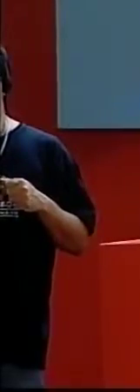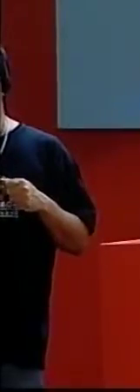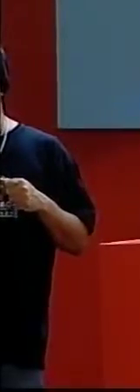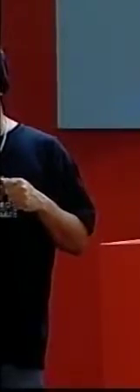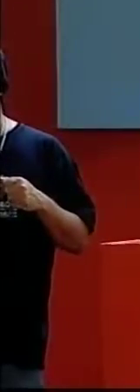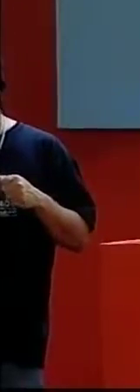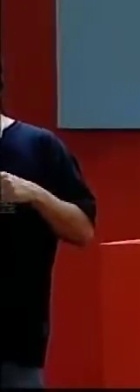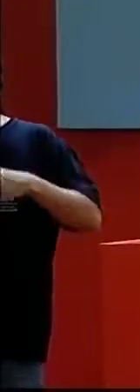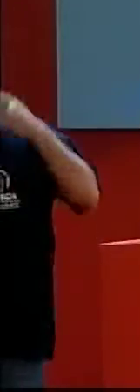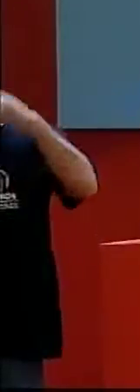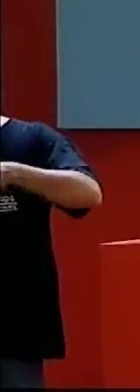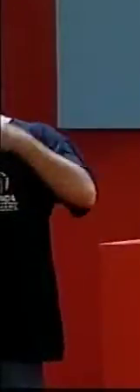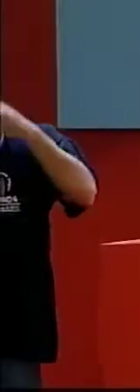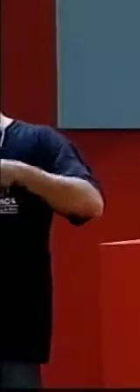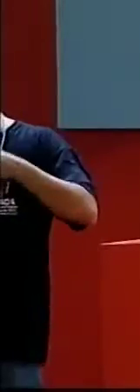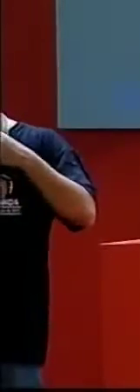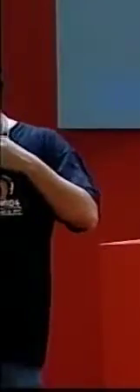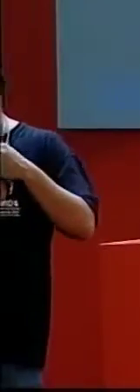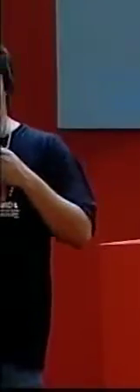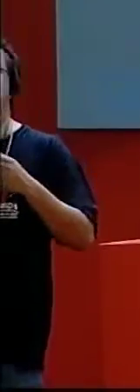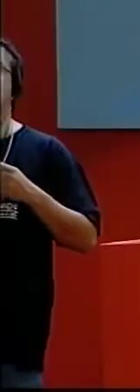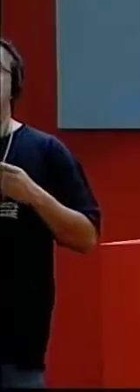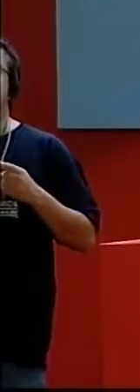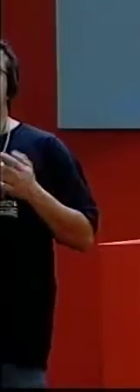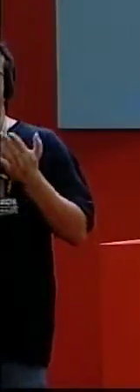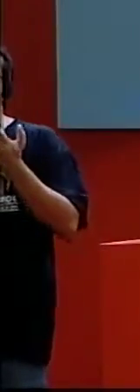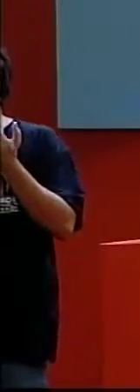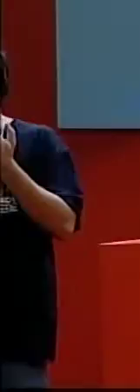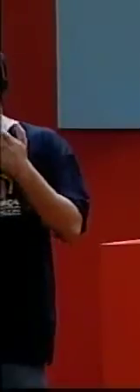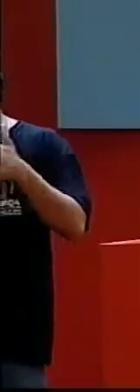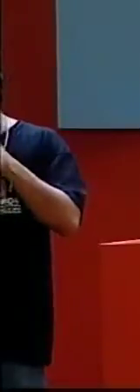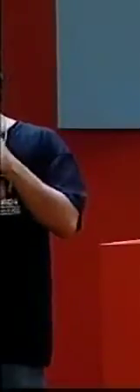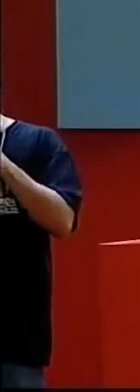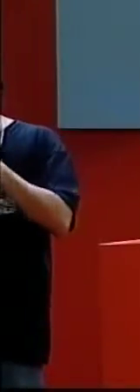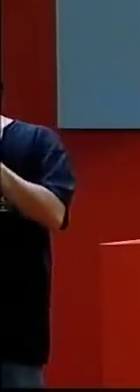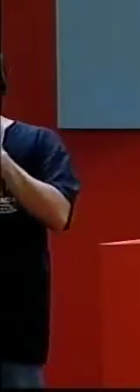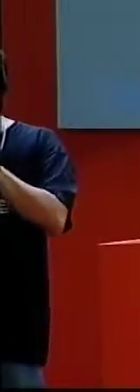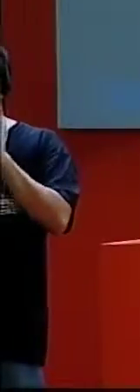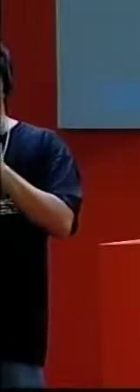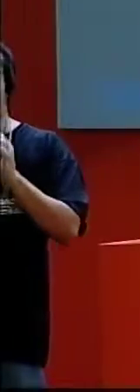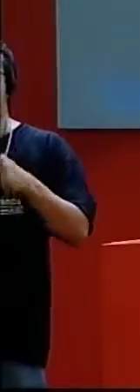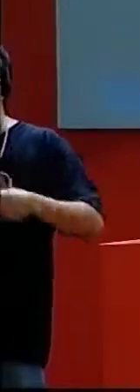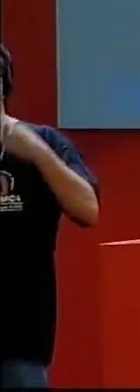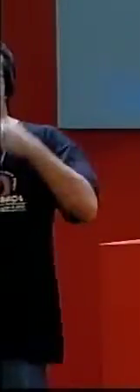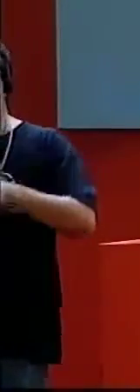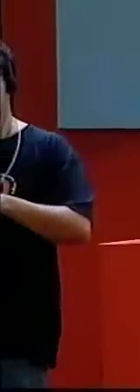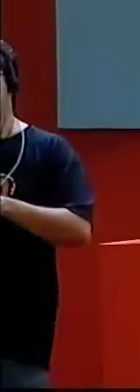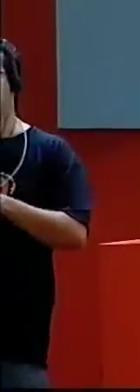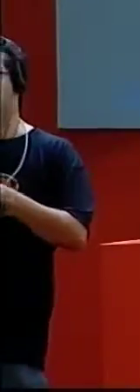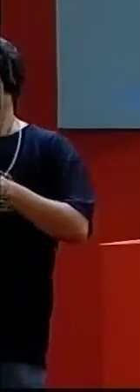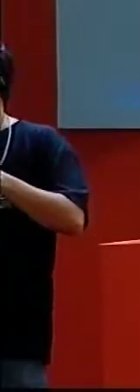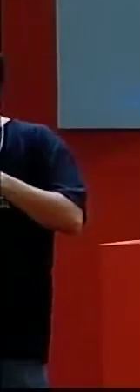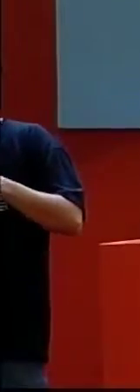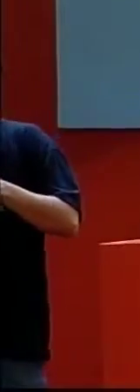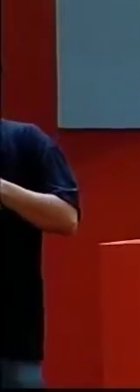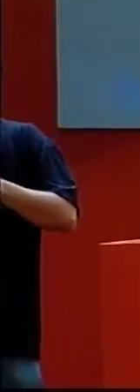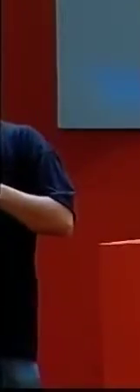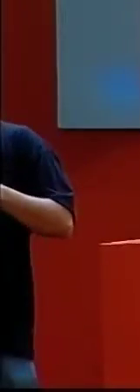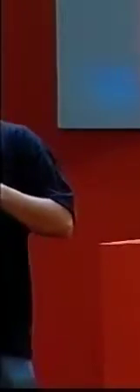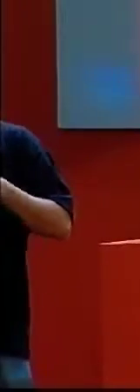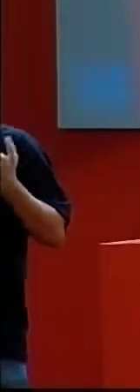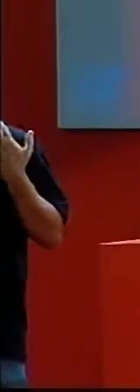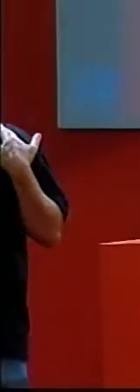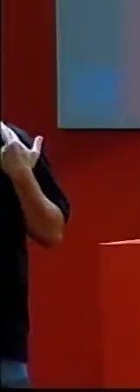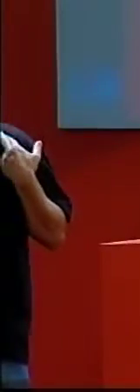is a very strong debate between the North and the South, between the North, which has the historical